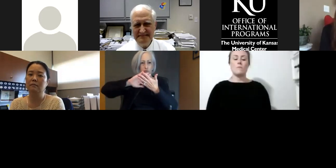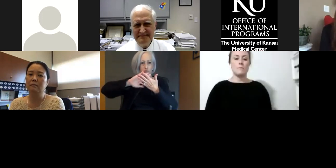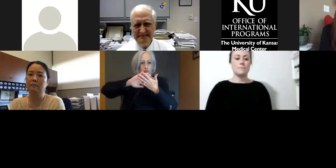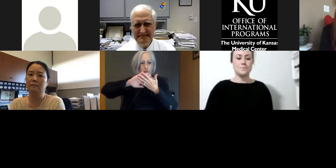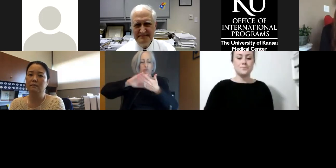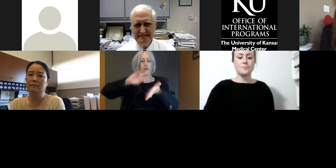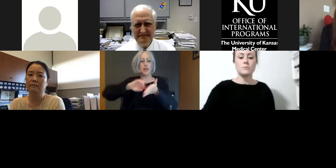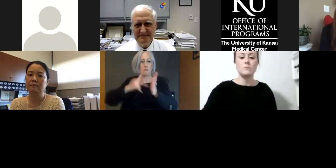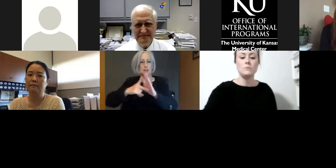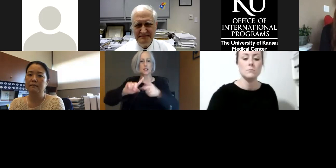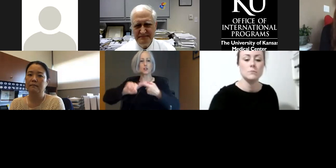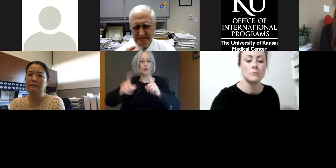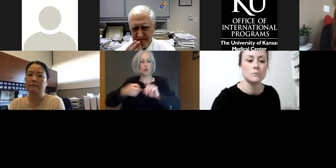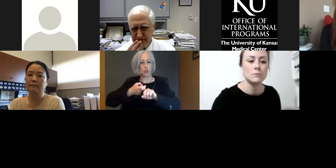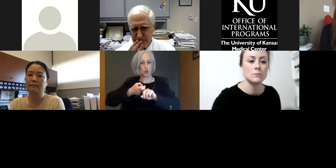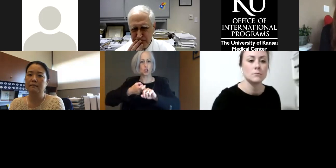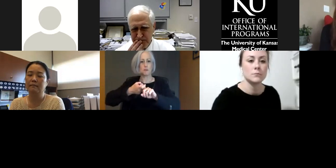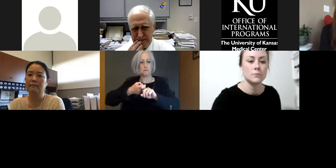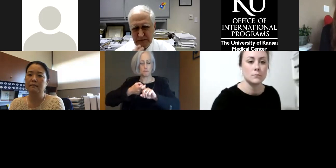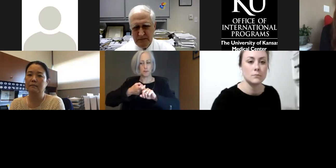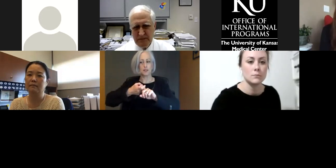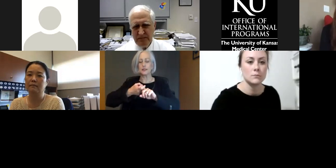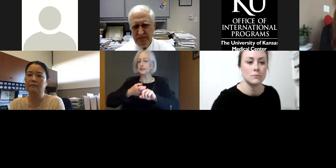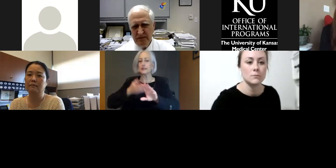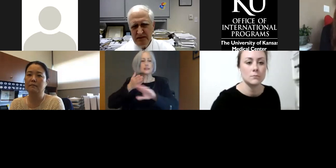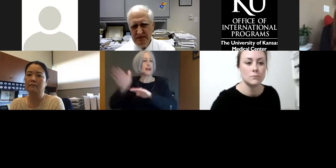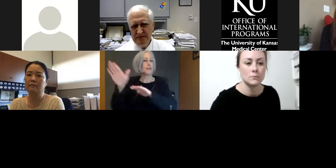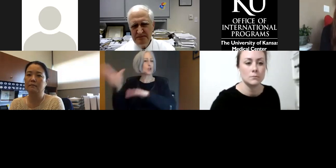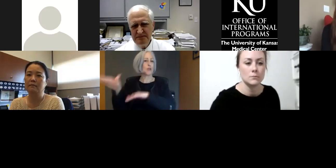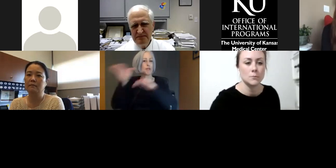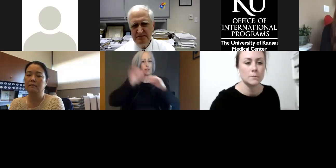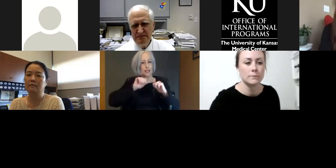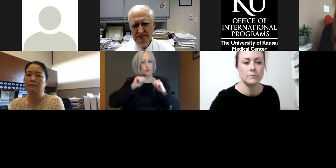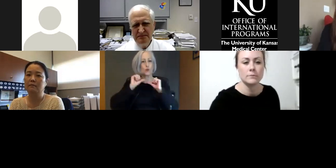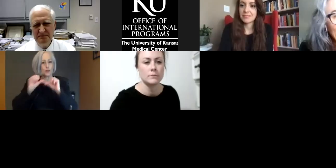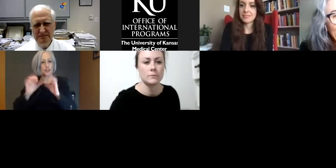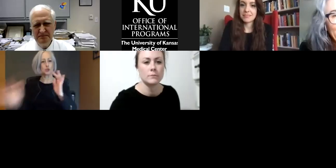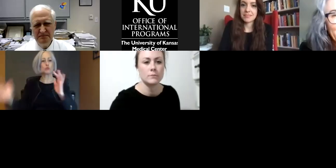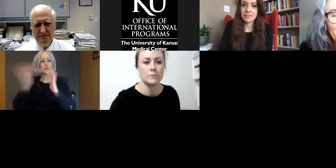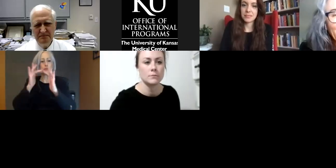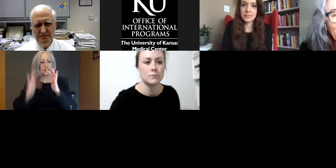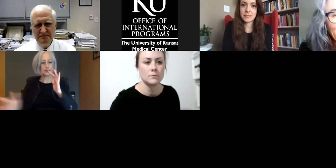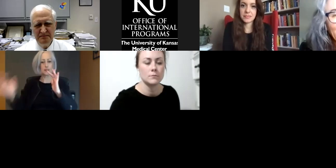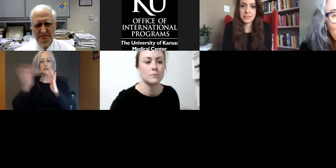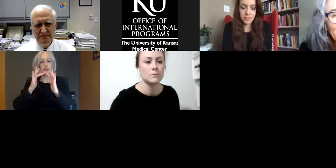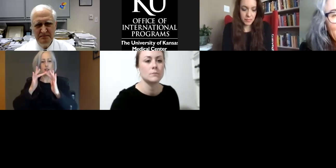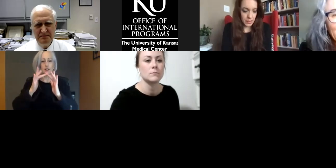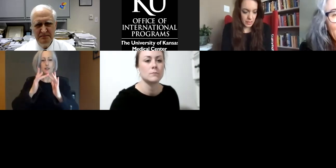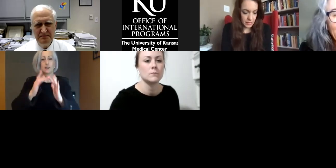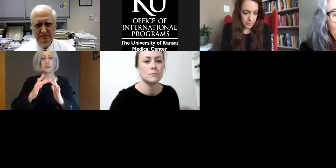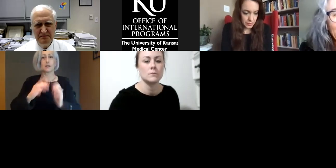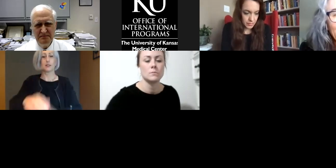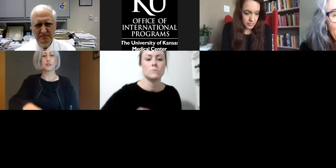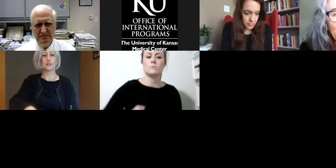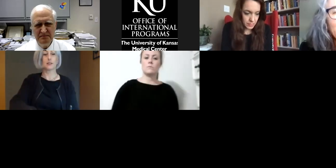friendships that even after you've left, we can actually stay in touch and then learn. That is